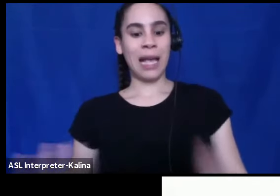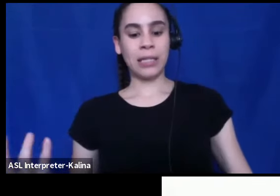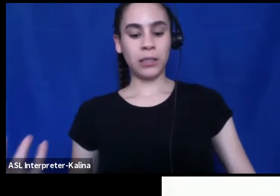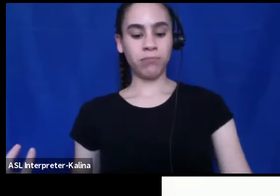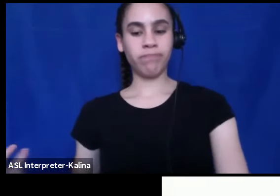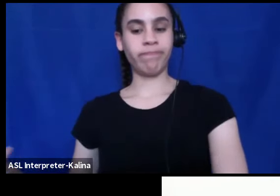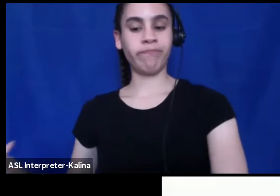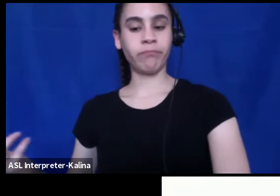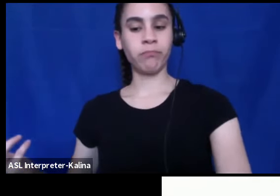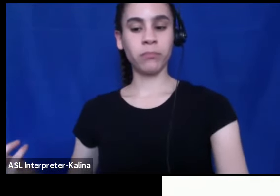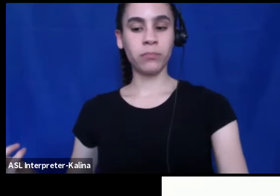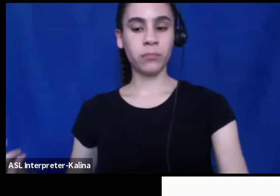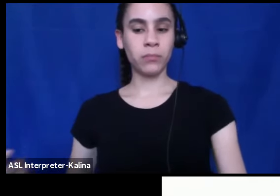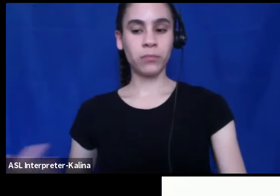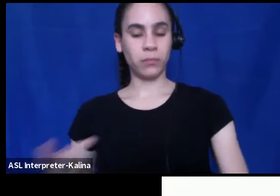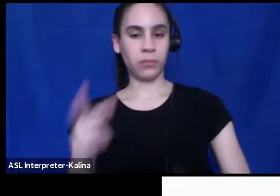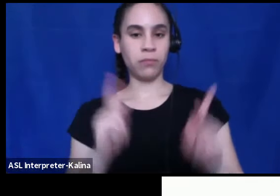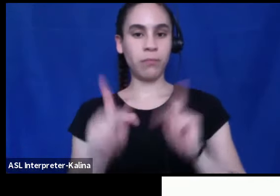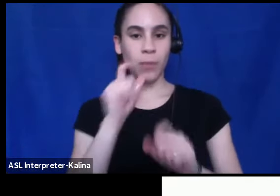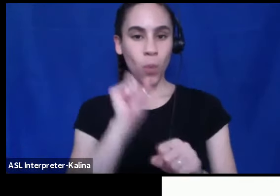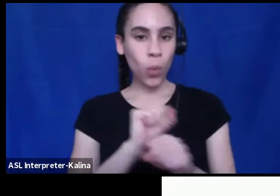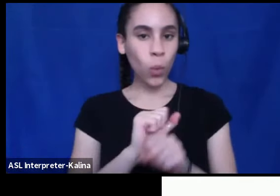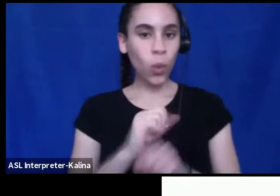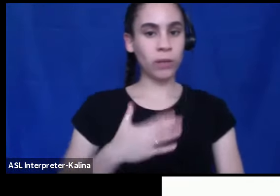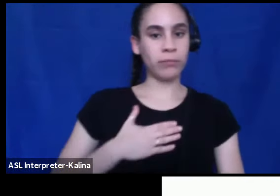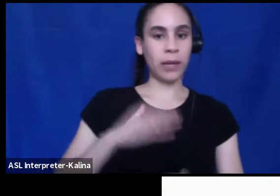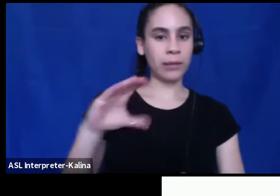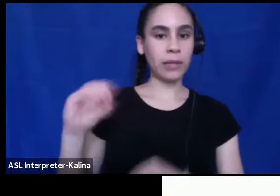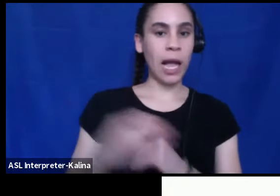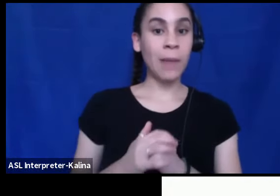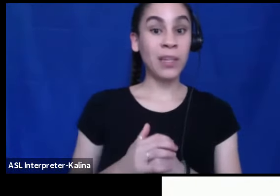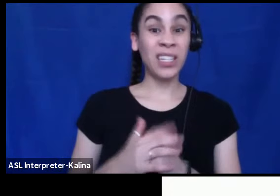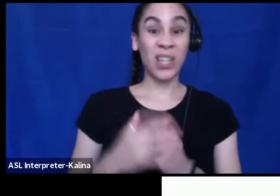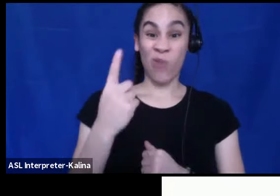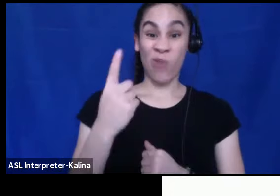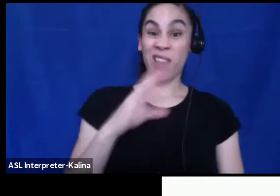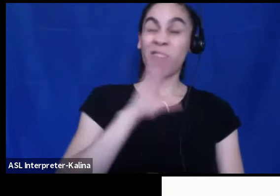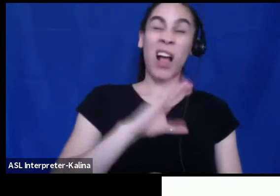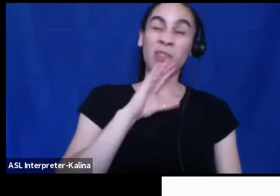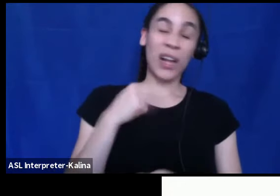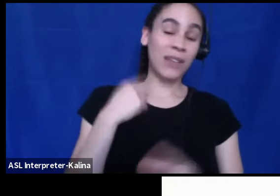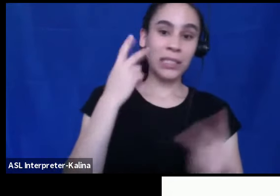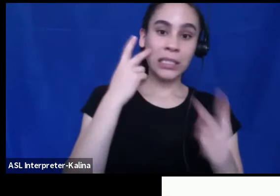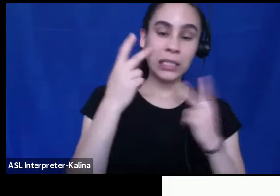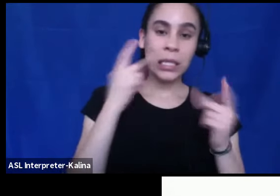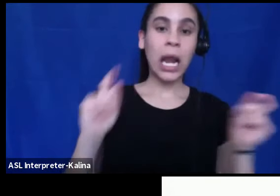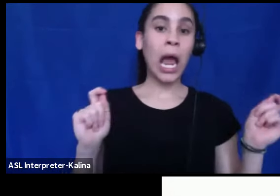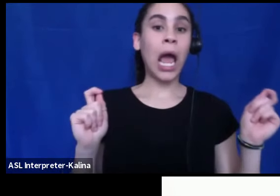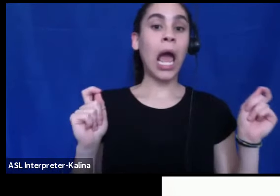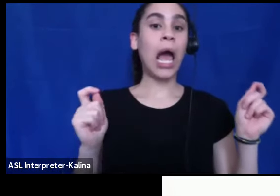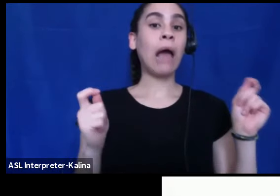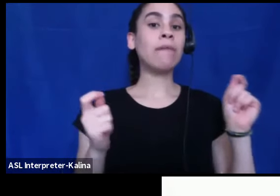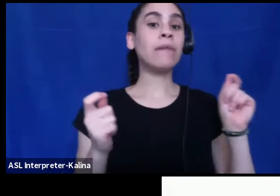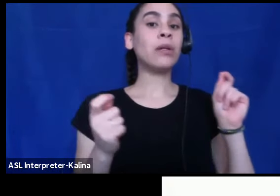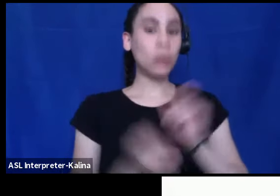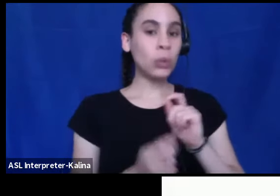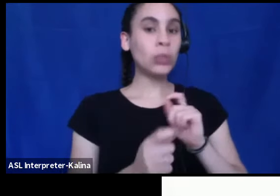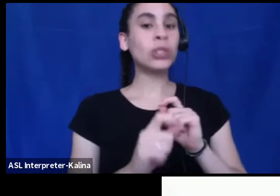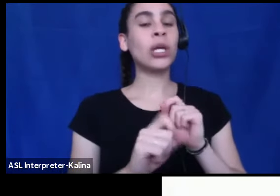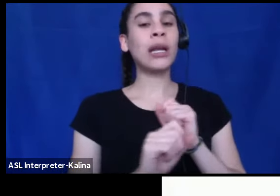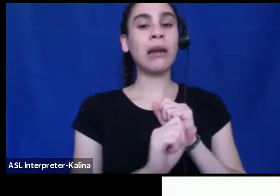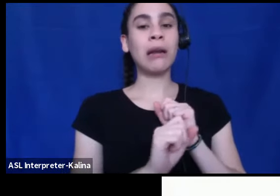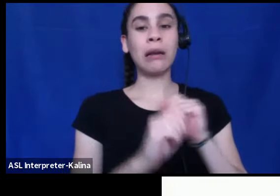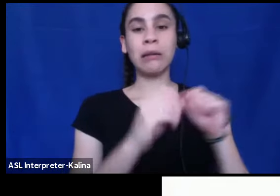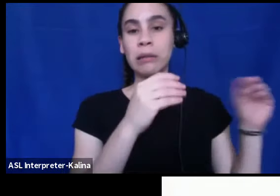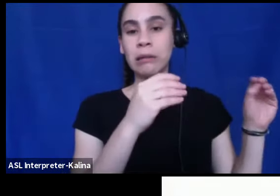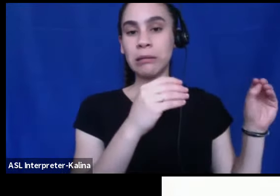at our company. Because the thing that's really frustrating is like we've seen this evolution in advertising, for example,